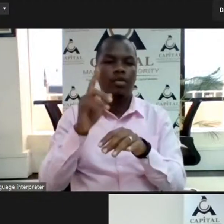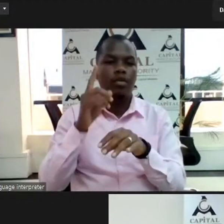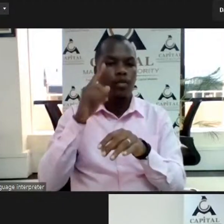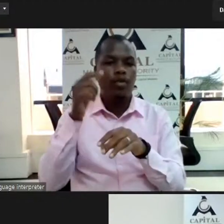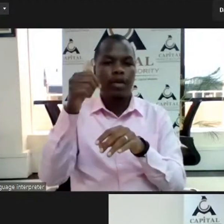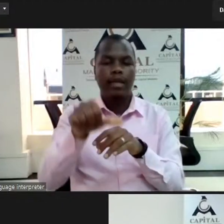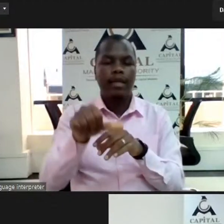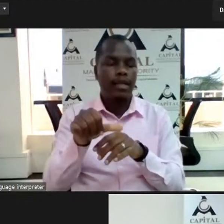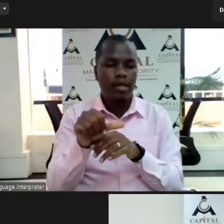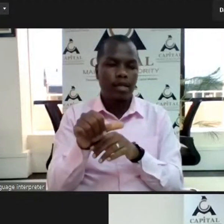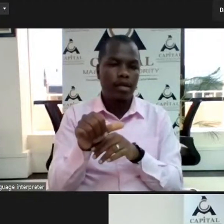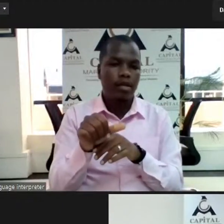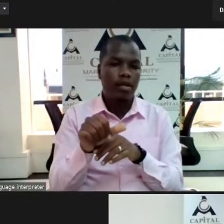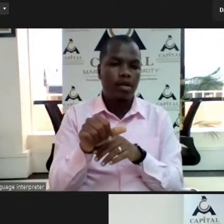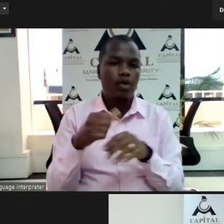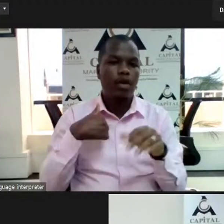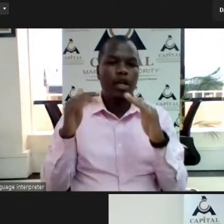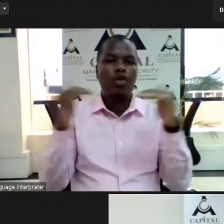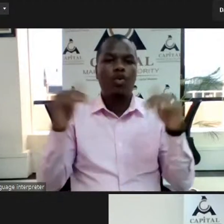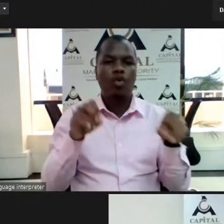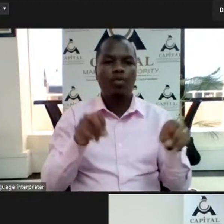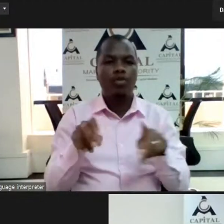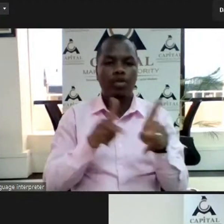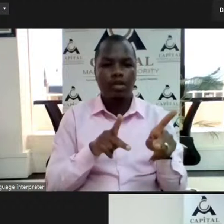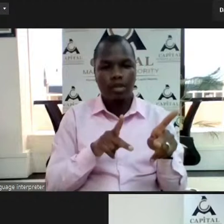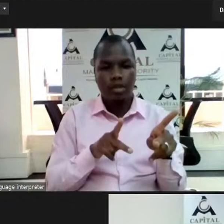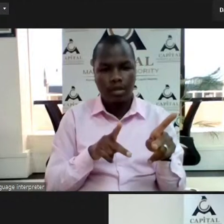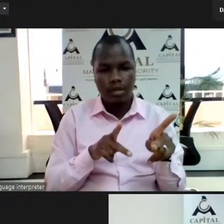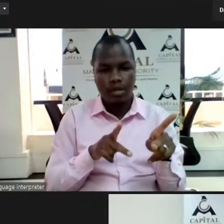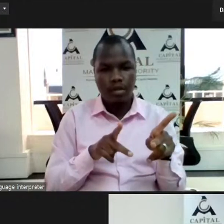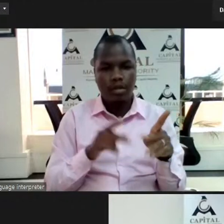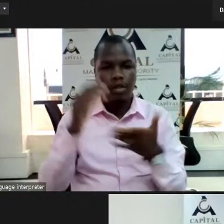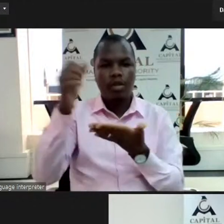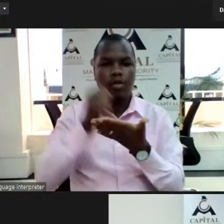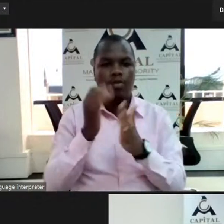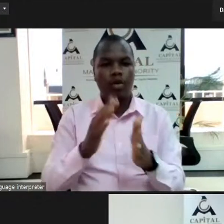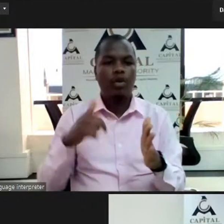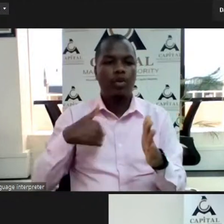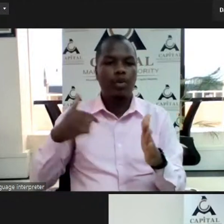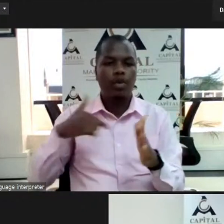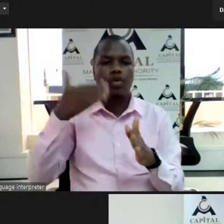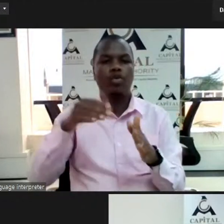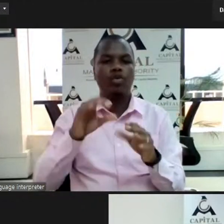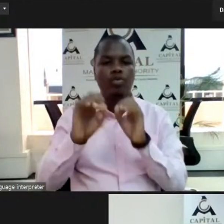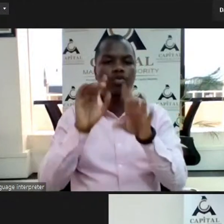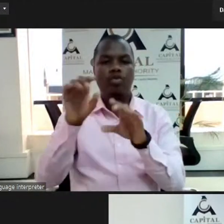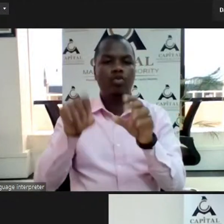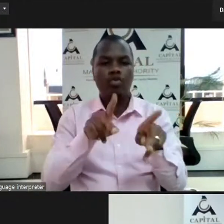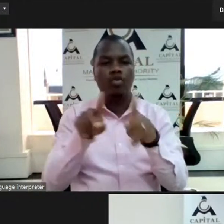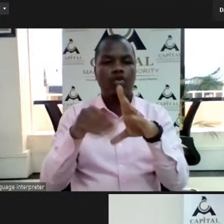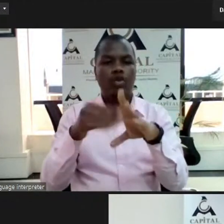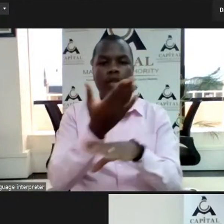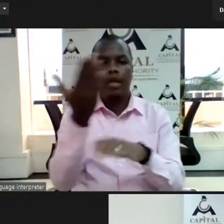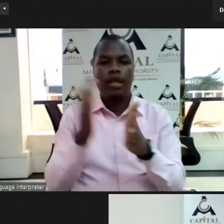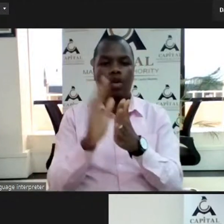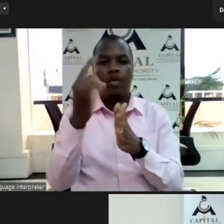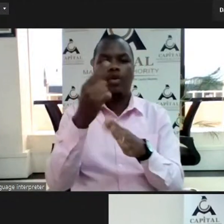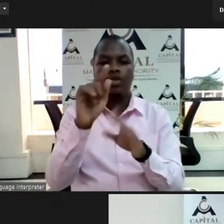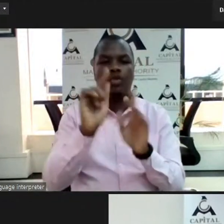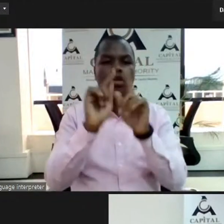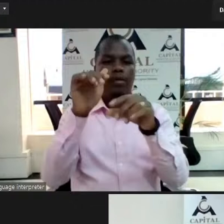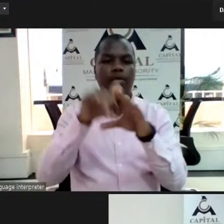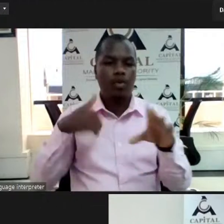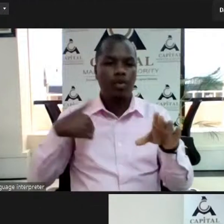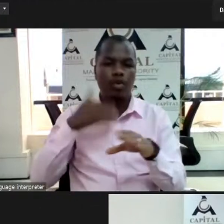any we are an equal opportunity employer, so we always post those opportunities out there. And once you come in, we